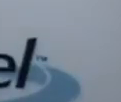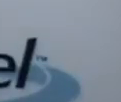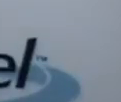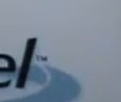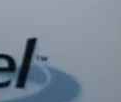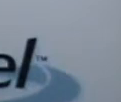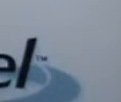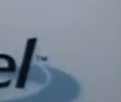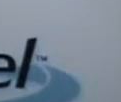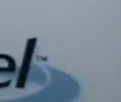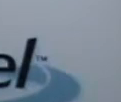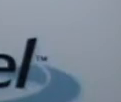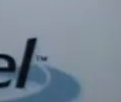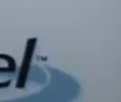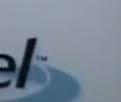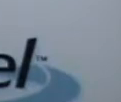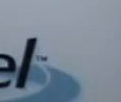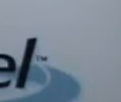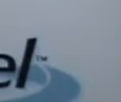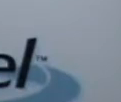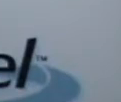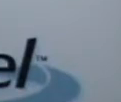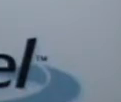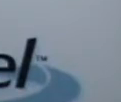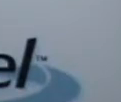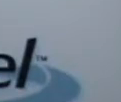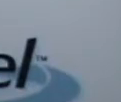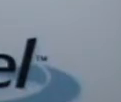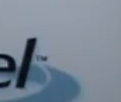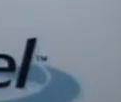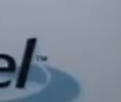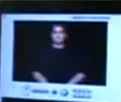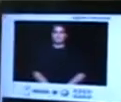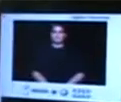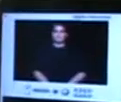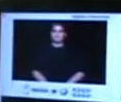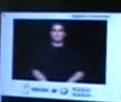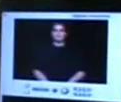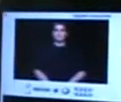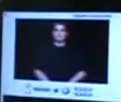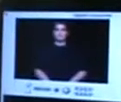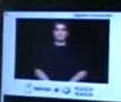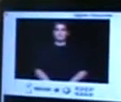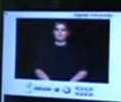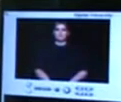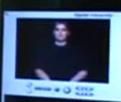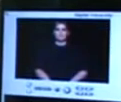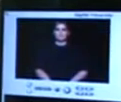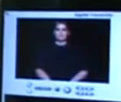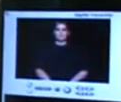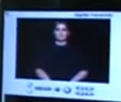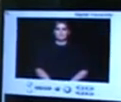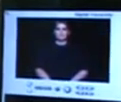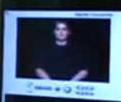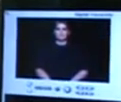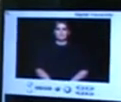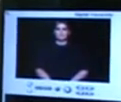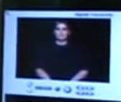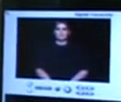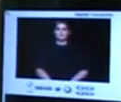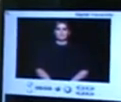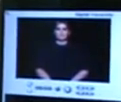subjects and also find your needs right there. We'll move now to the speech recognition